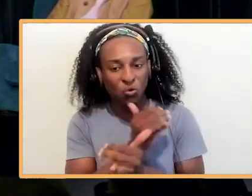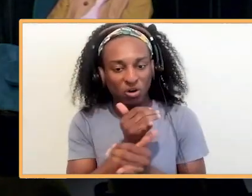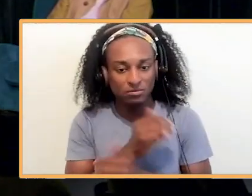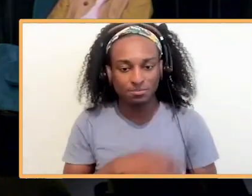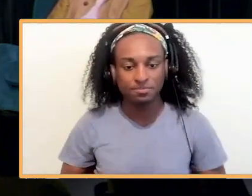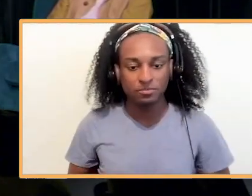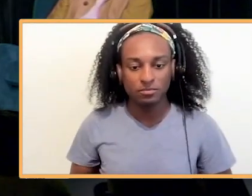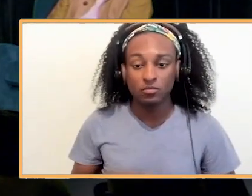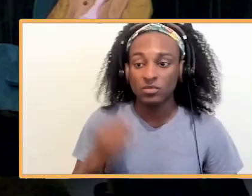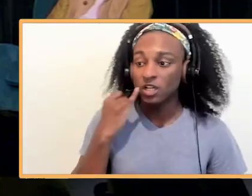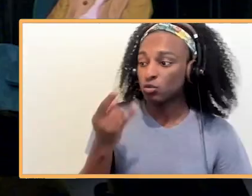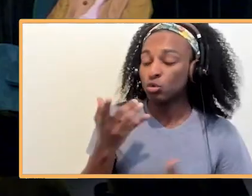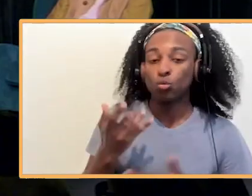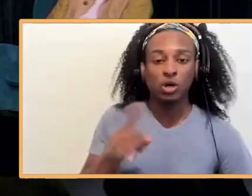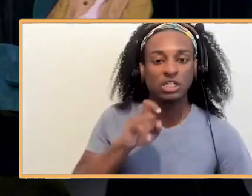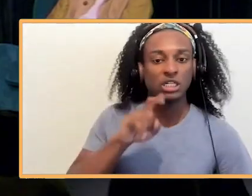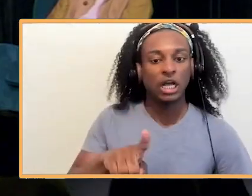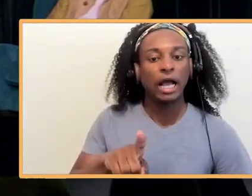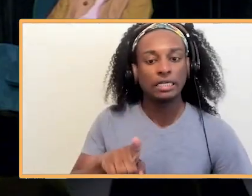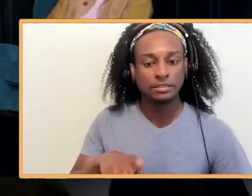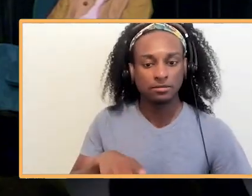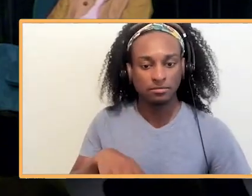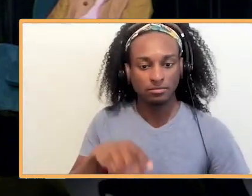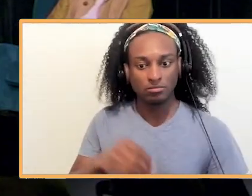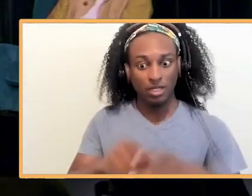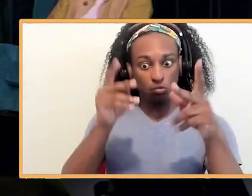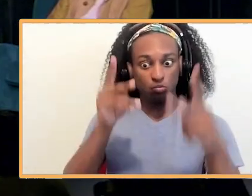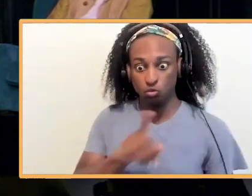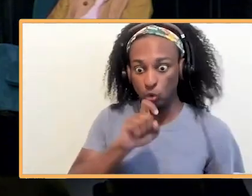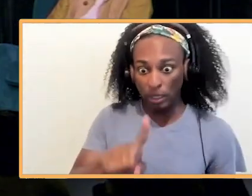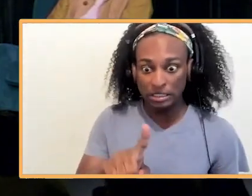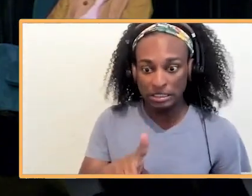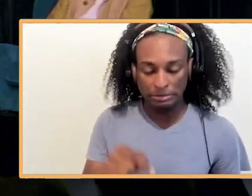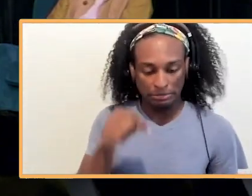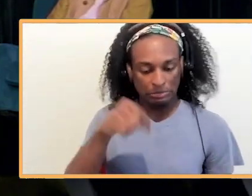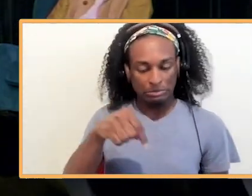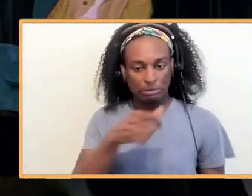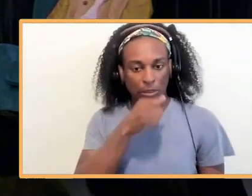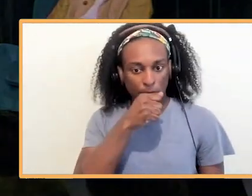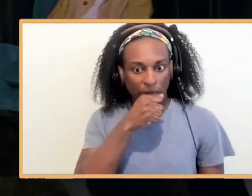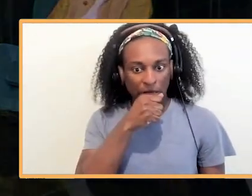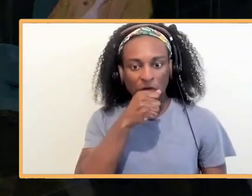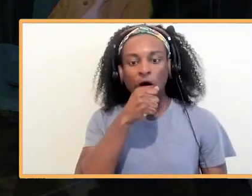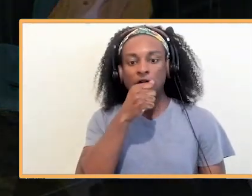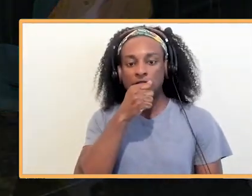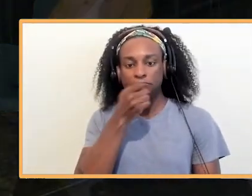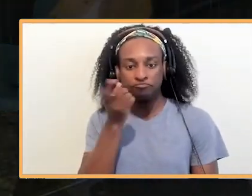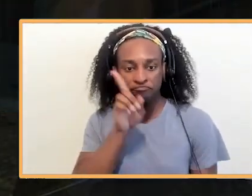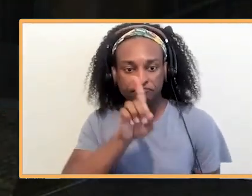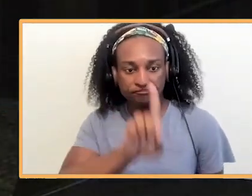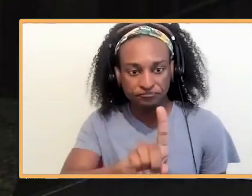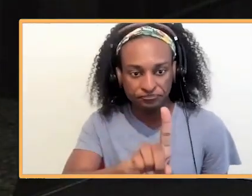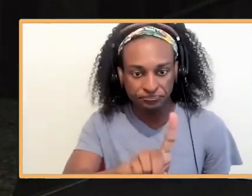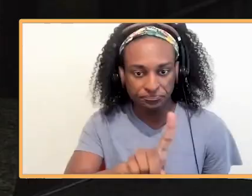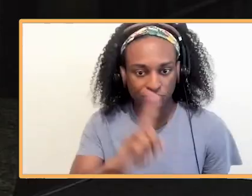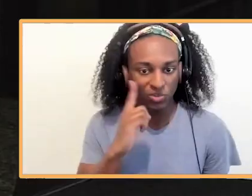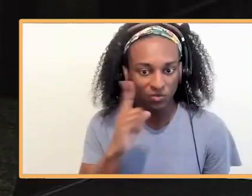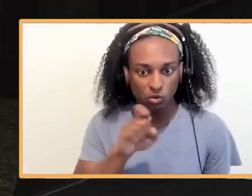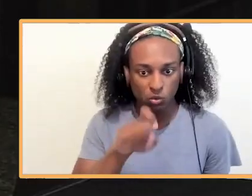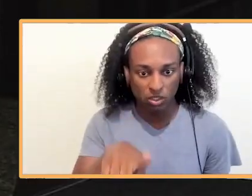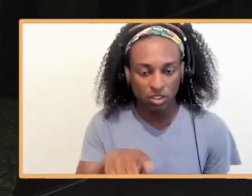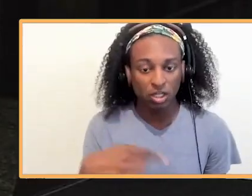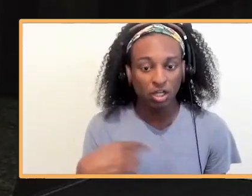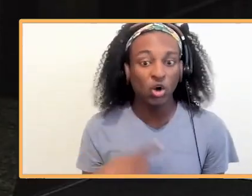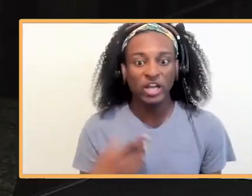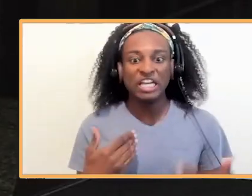a question in person, please feel free to come up to this microphone where I'm standing right now to ask your question for this panel. We do have a couple